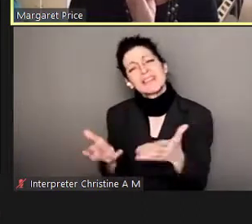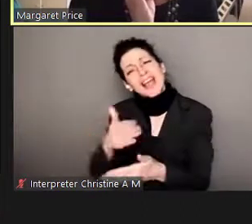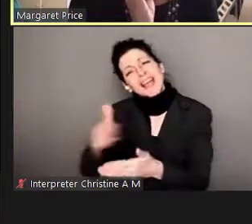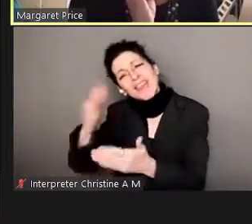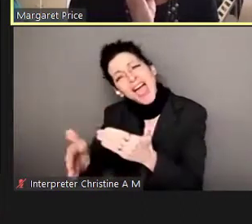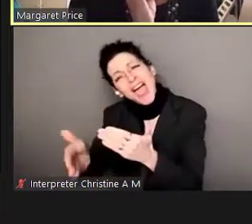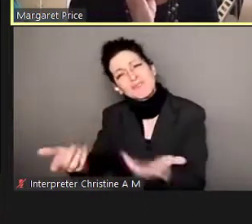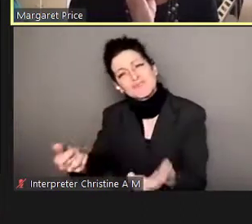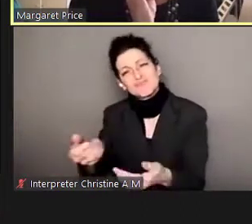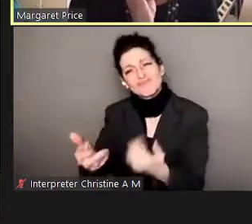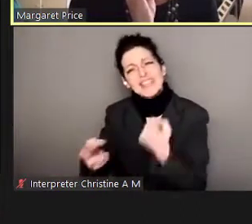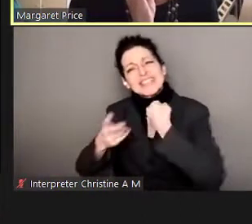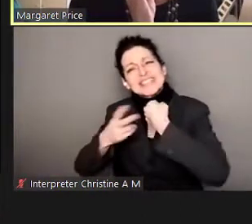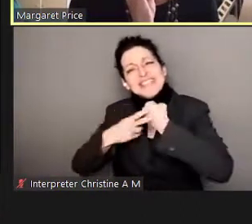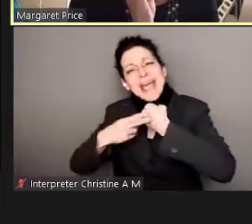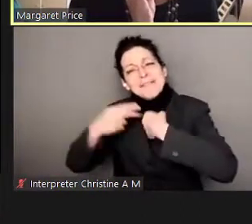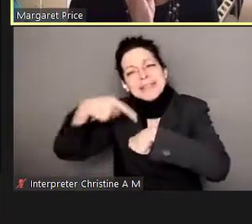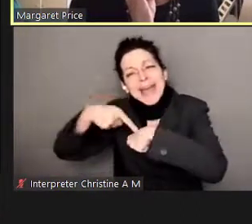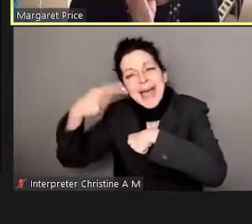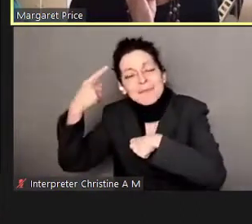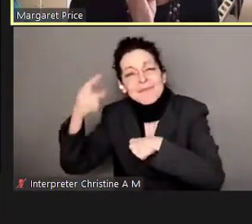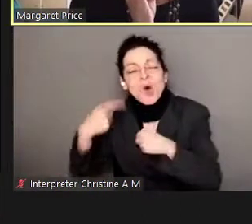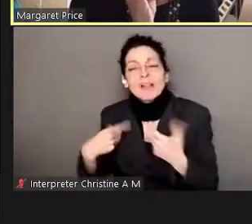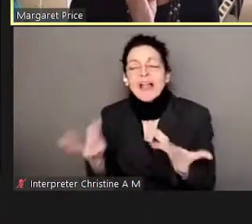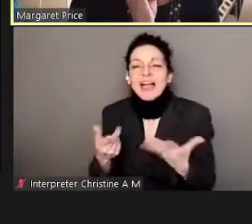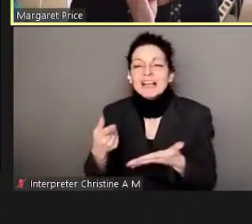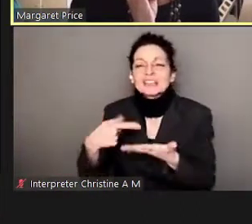teaching. It could be a meeting that you're running.